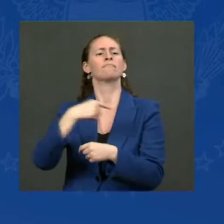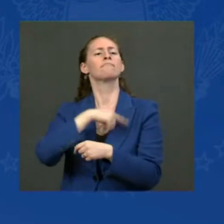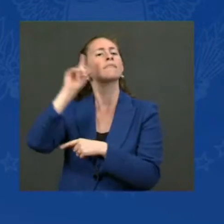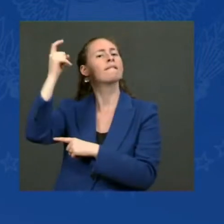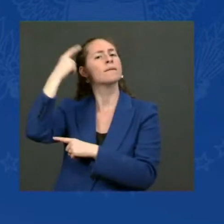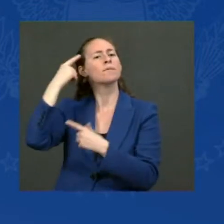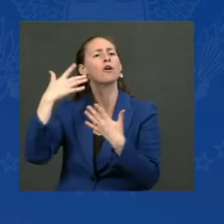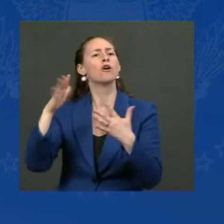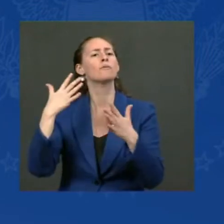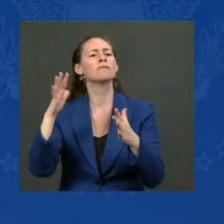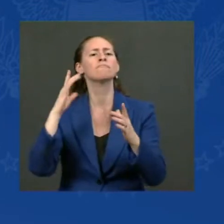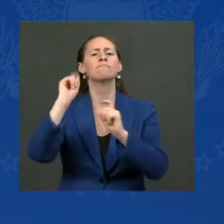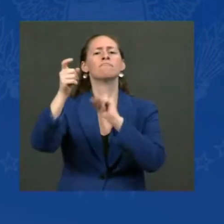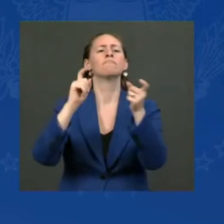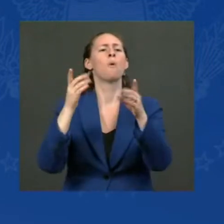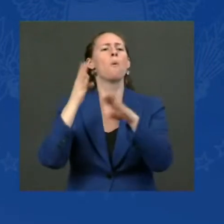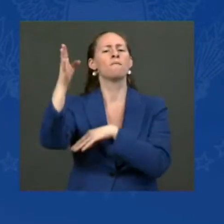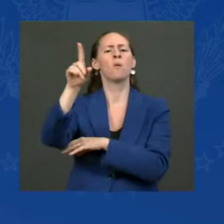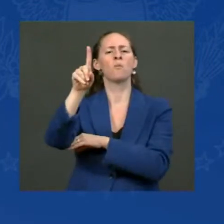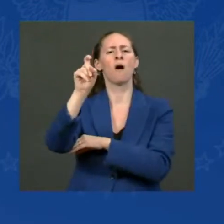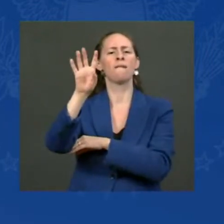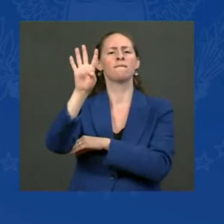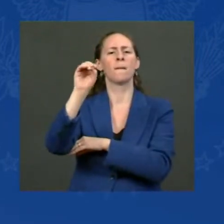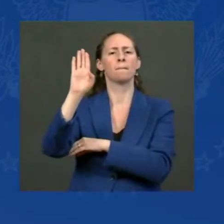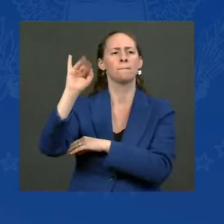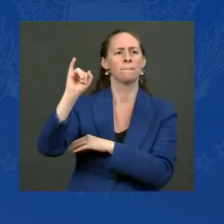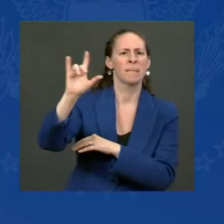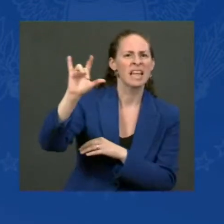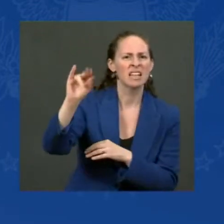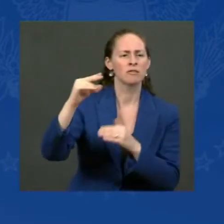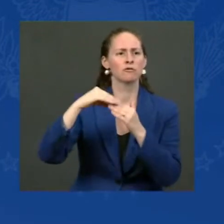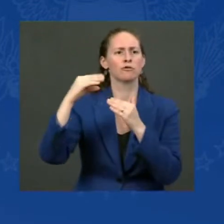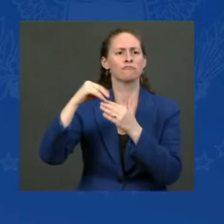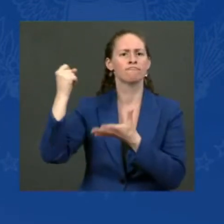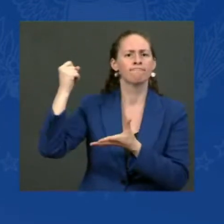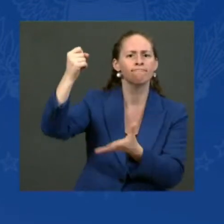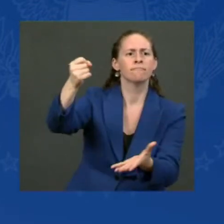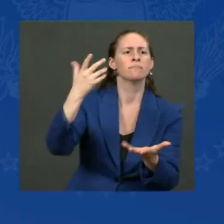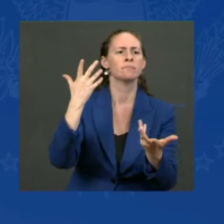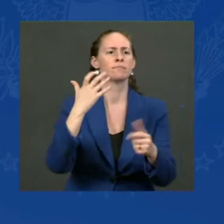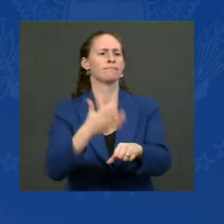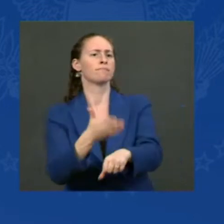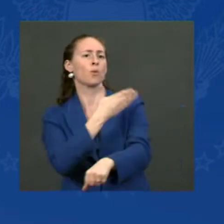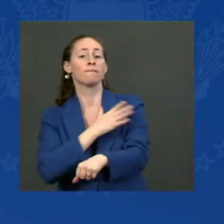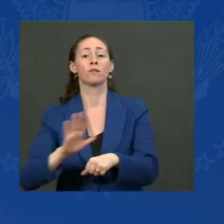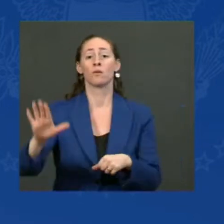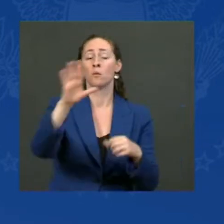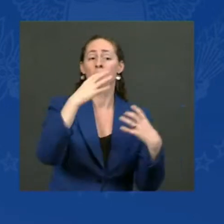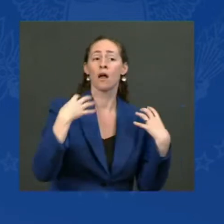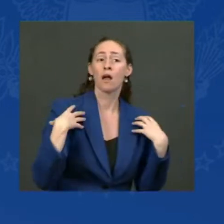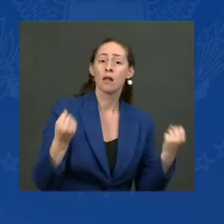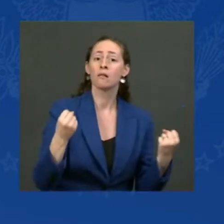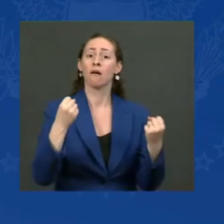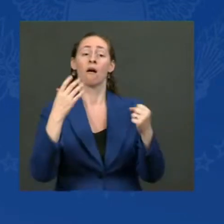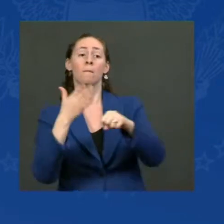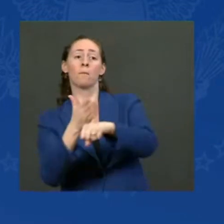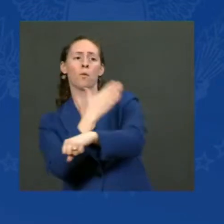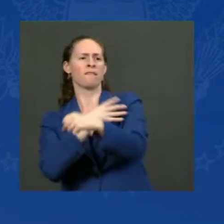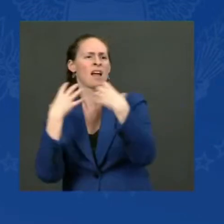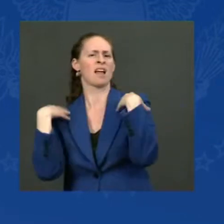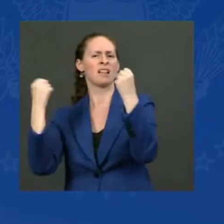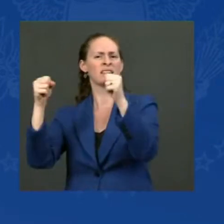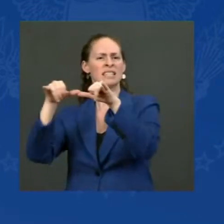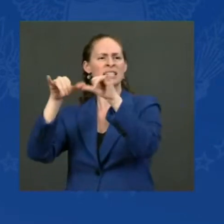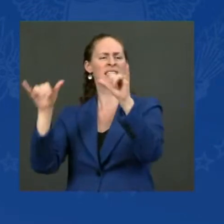to advance health and strengthen health systems, and we will continue our leadership to drive these